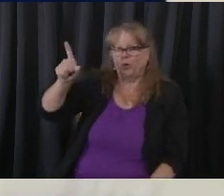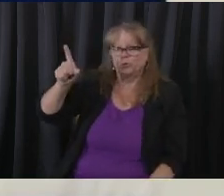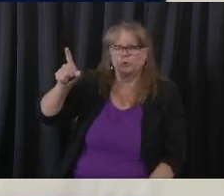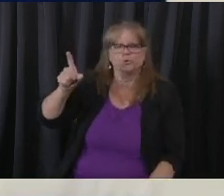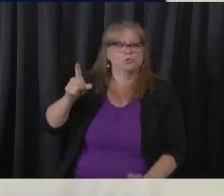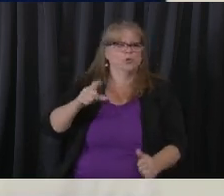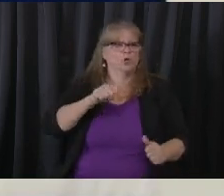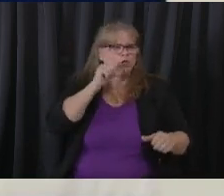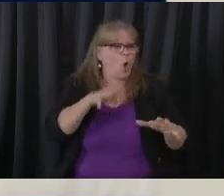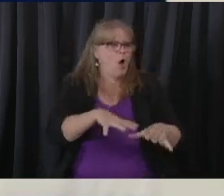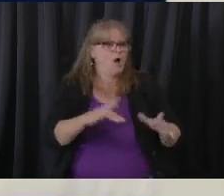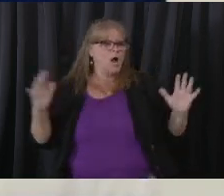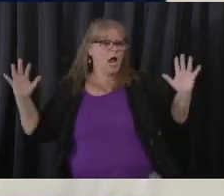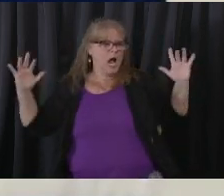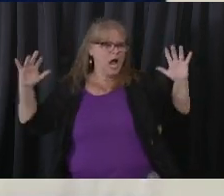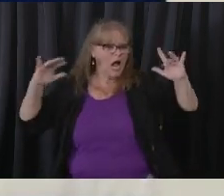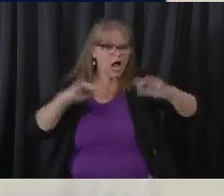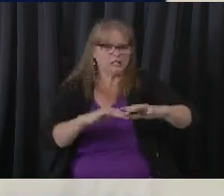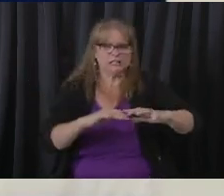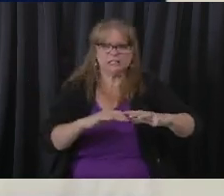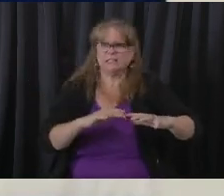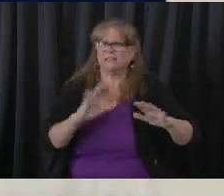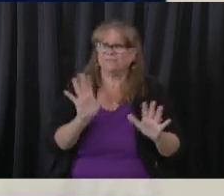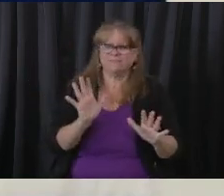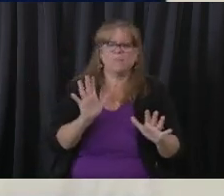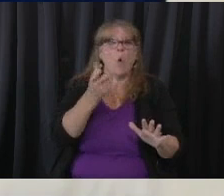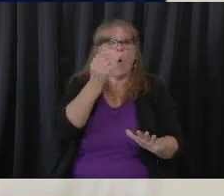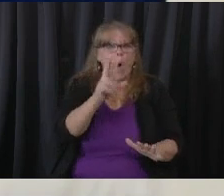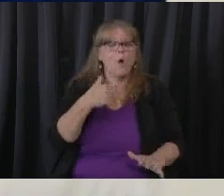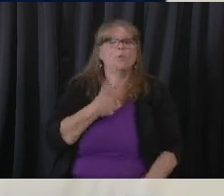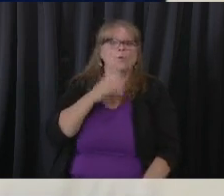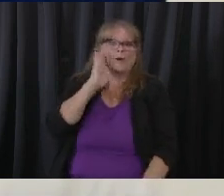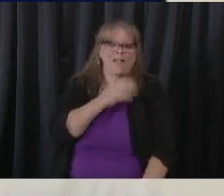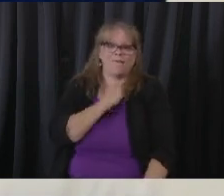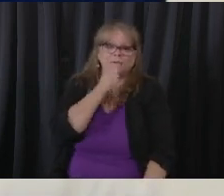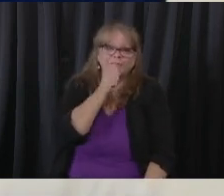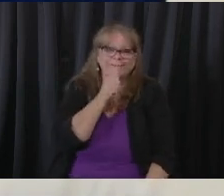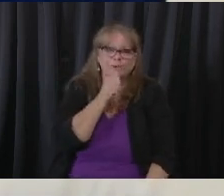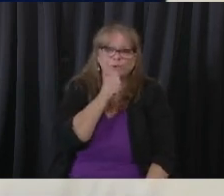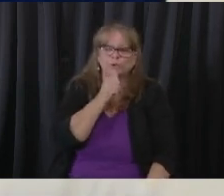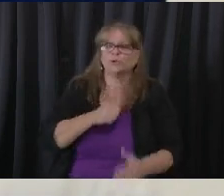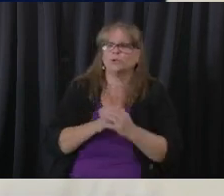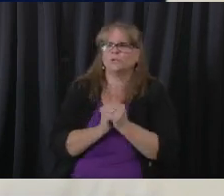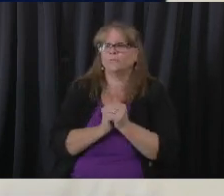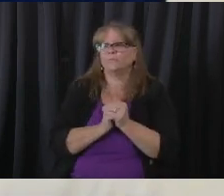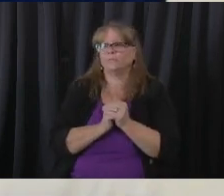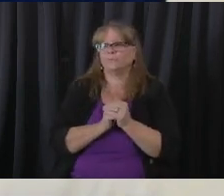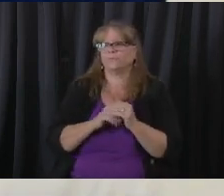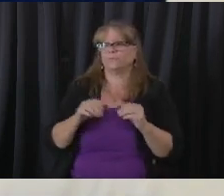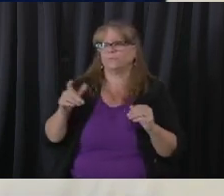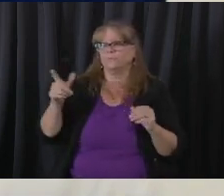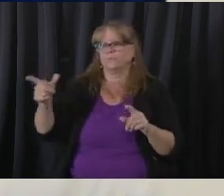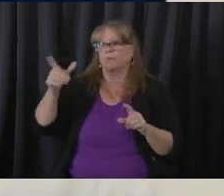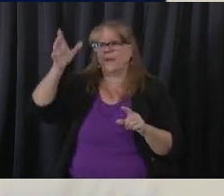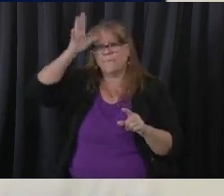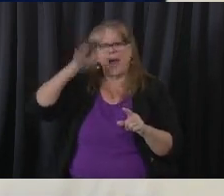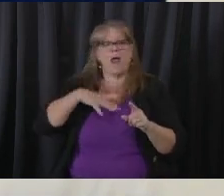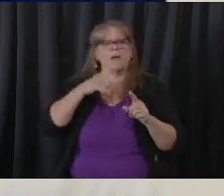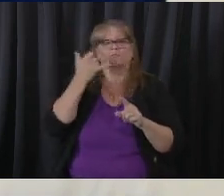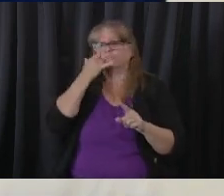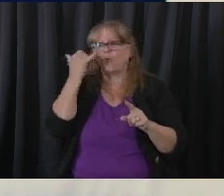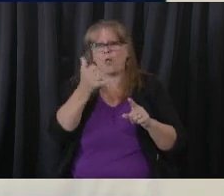Mr. Governor, Charles Ashby from the Grand Junction Daily Sentinel. You answered a lot of my questions when you talked about the White House and the president, but I'm